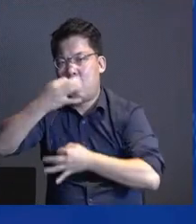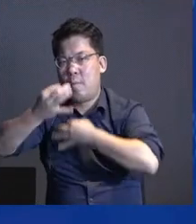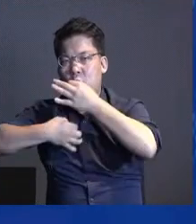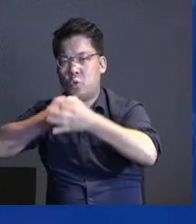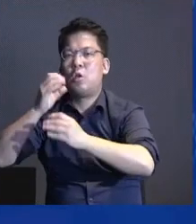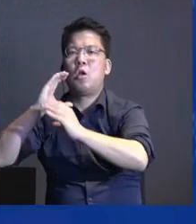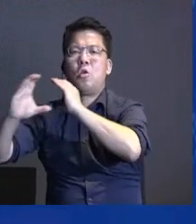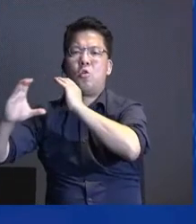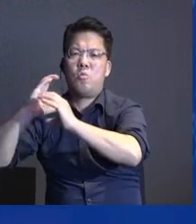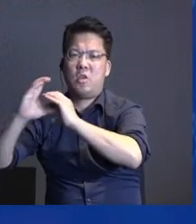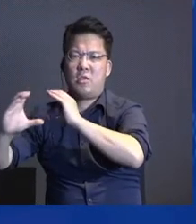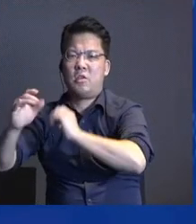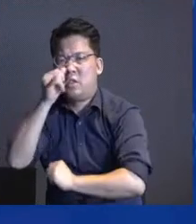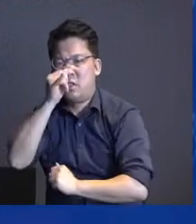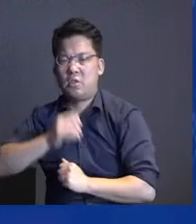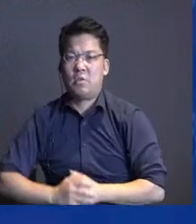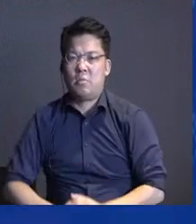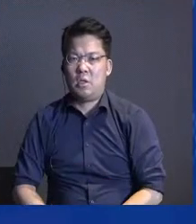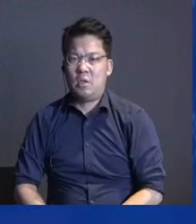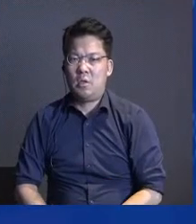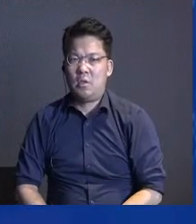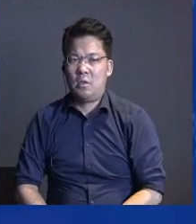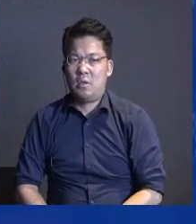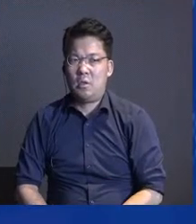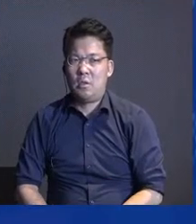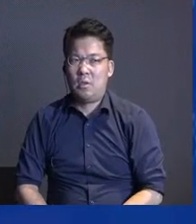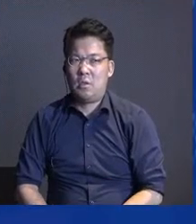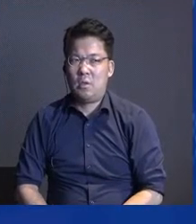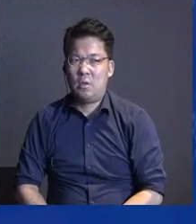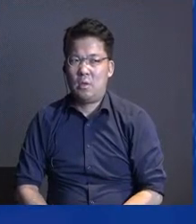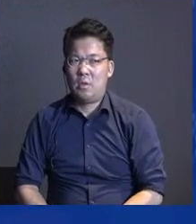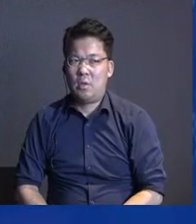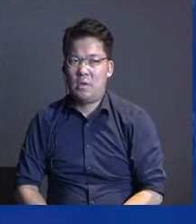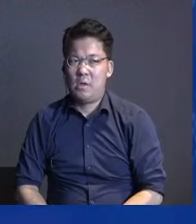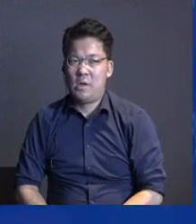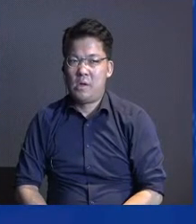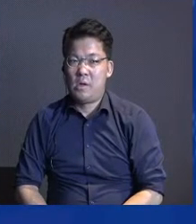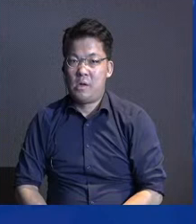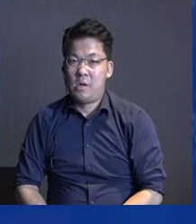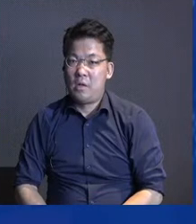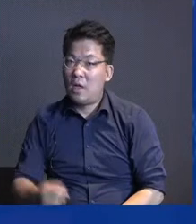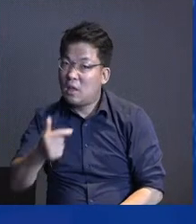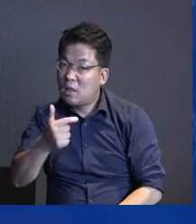It looks small, but we can feel the changes.